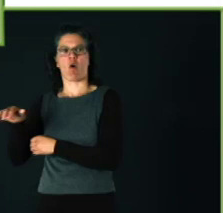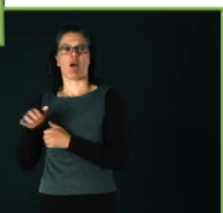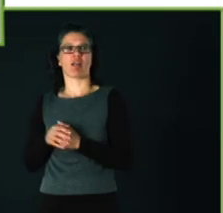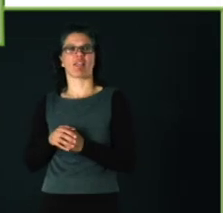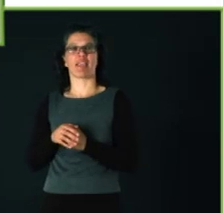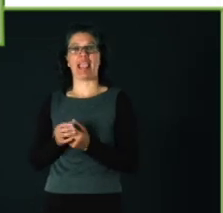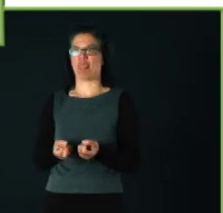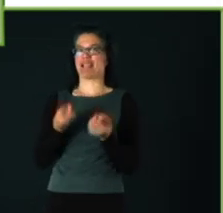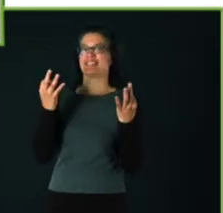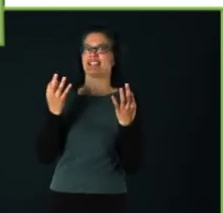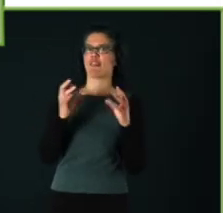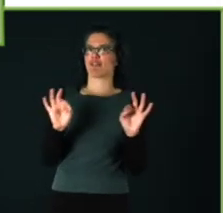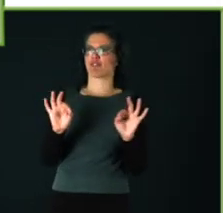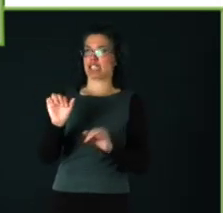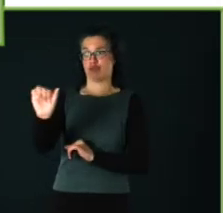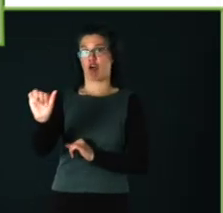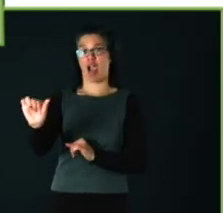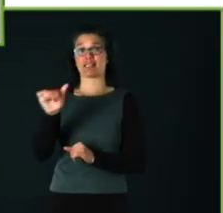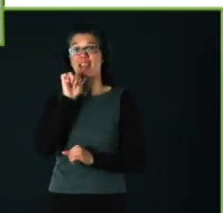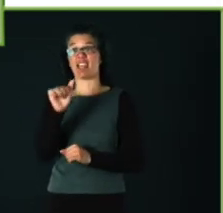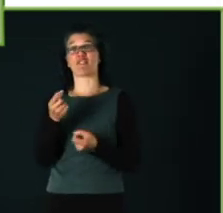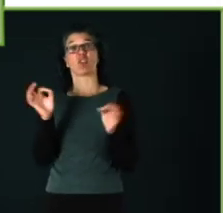That's right, it's nothing free, but if you don't try, you never know, mate.